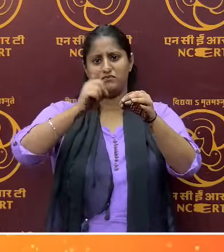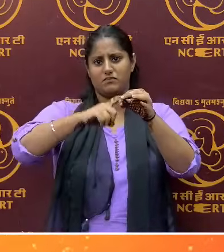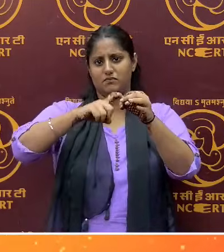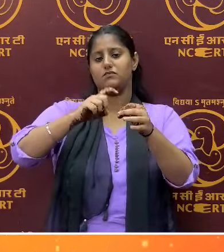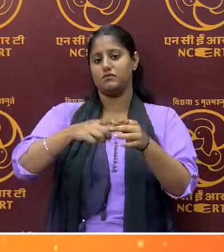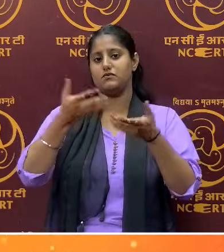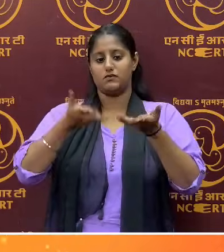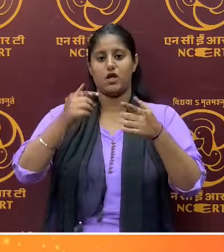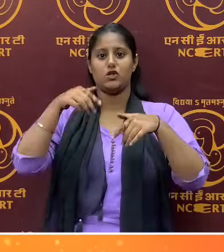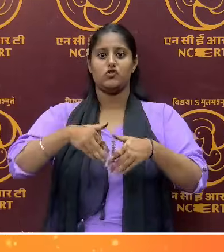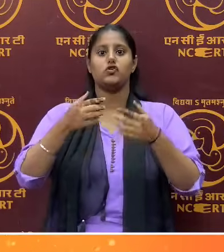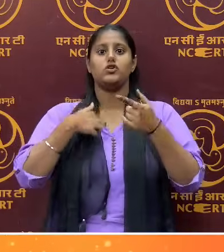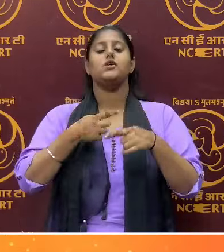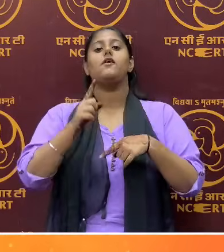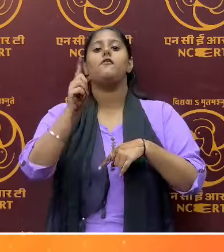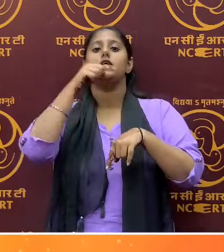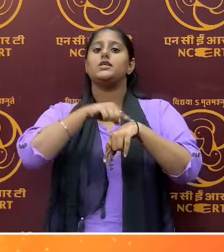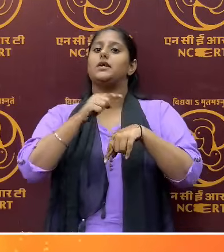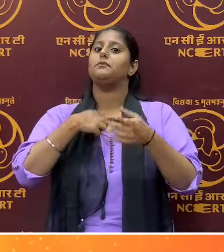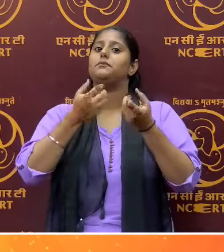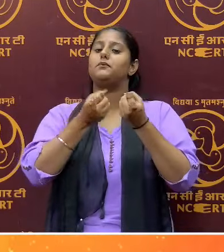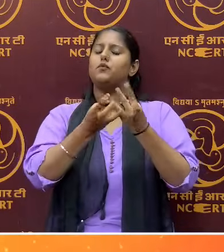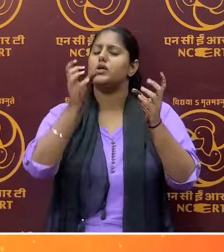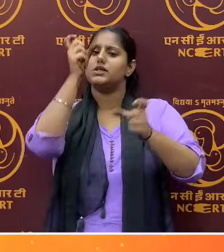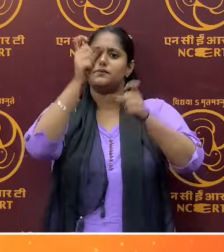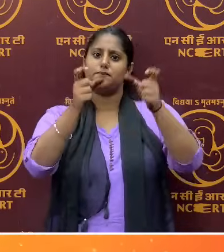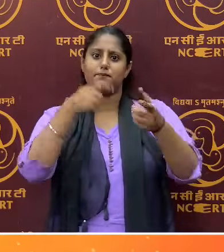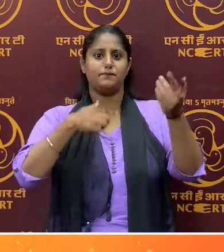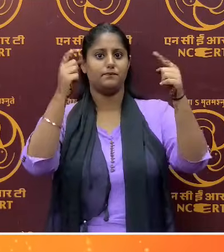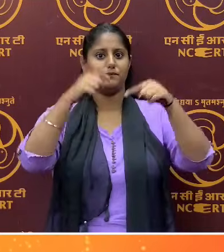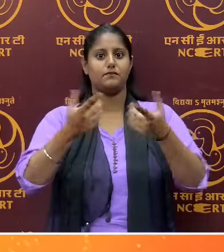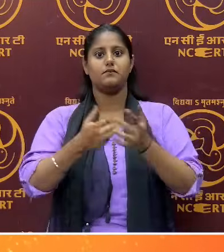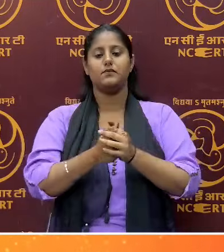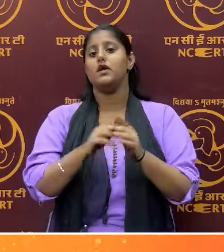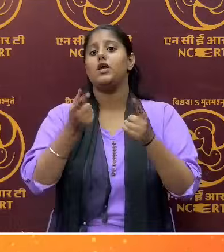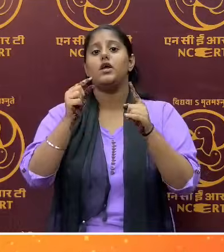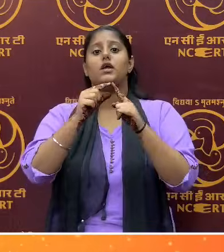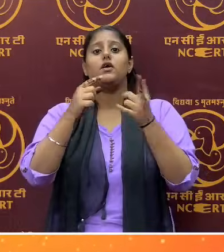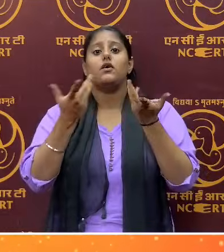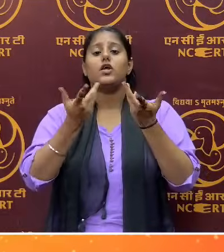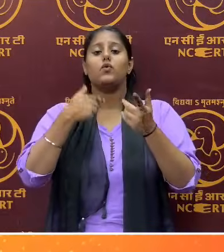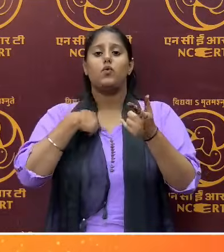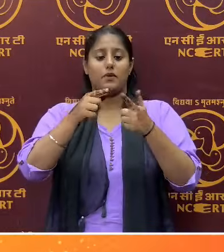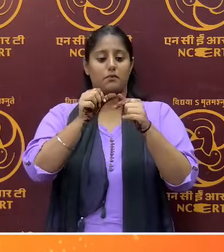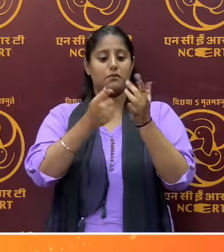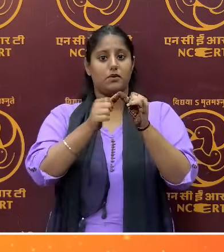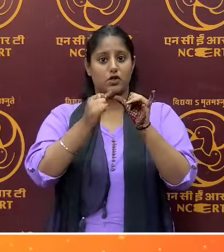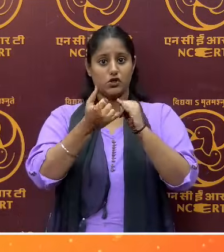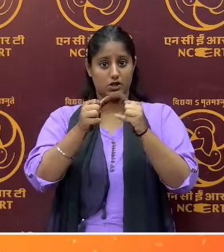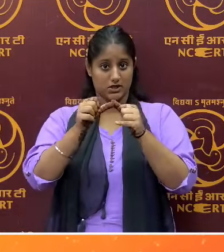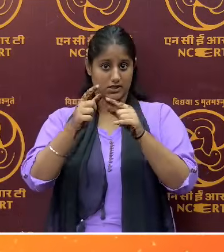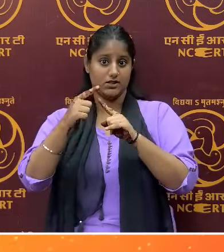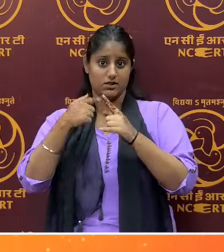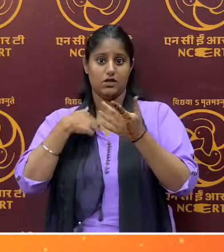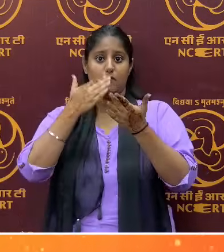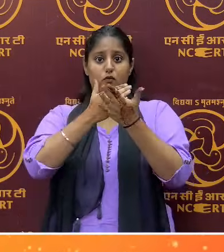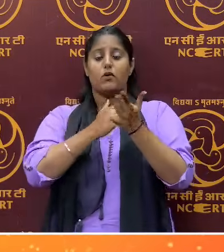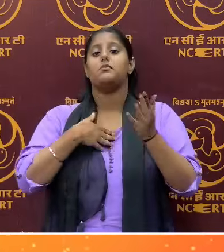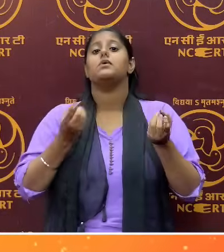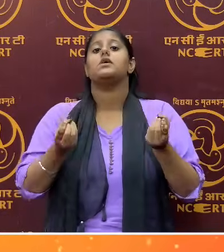us today for the very first time. They must know what PRASHAST is, why we are doing this session, what is the relevance of